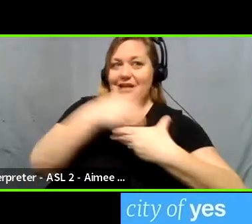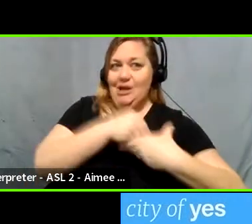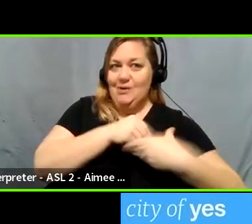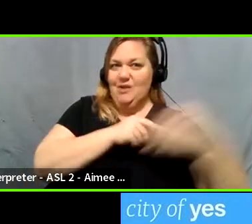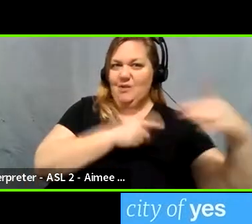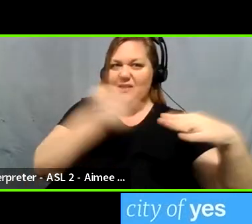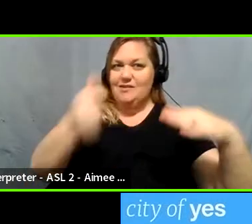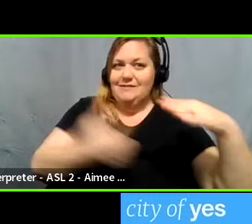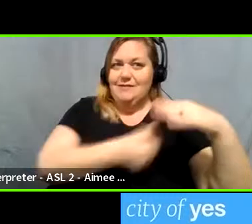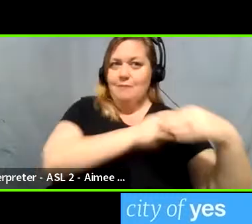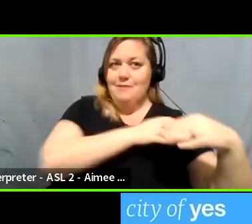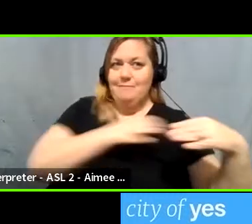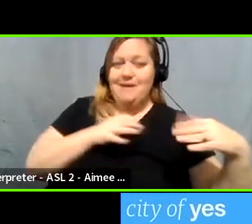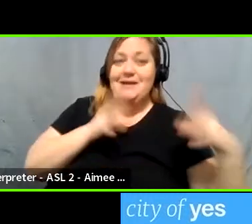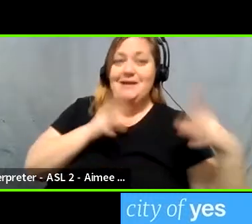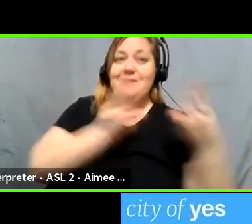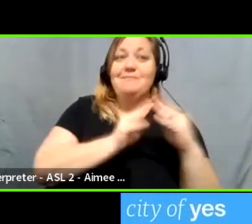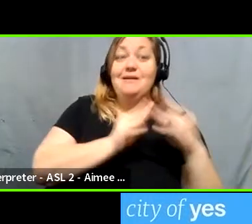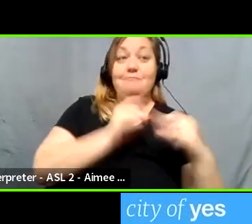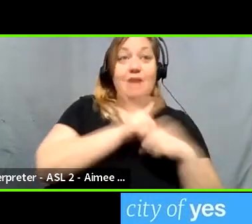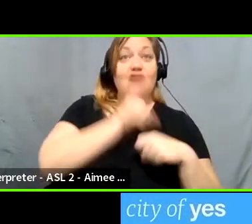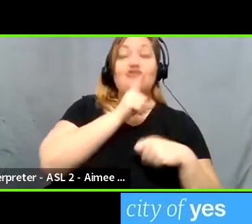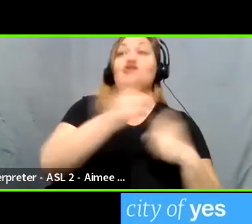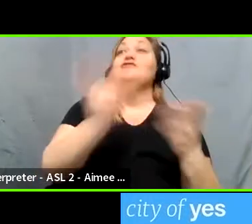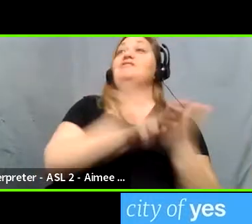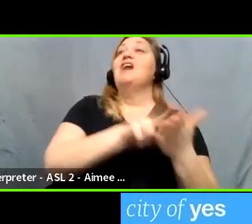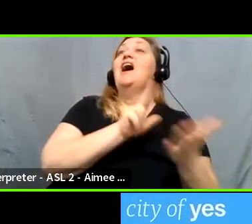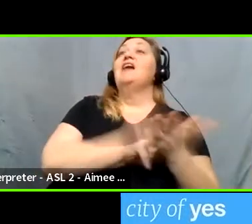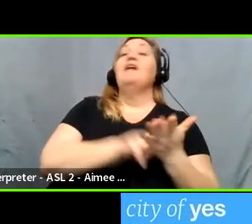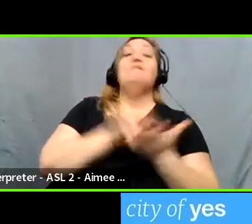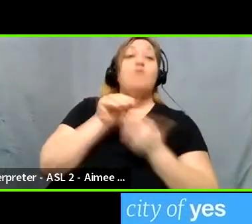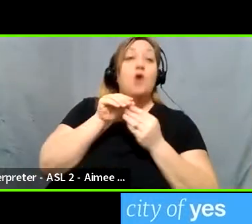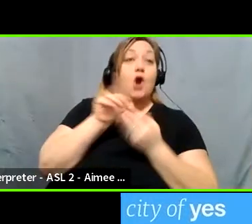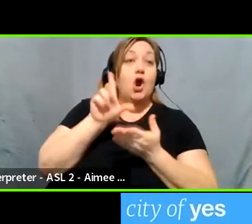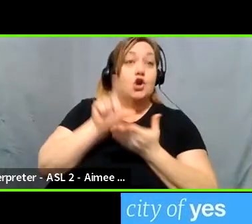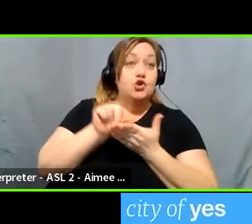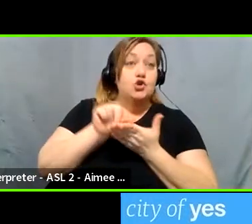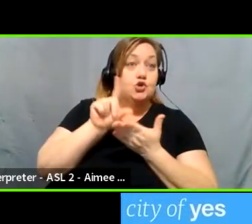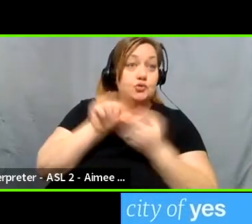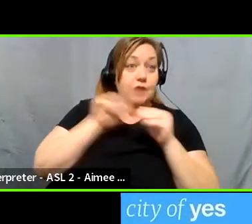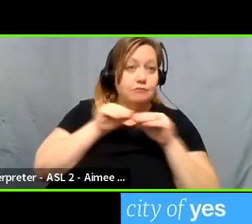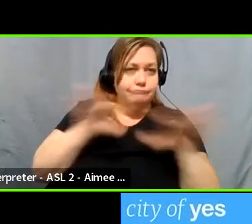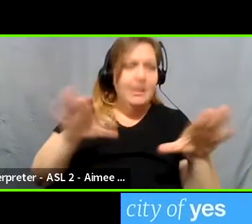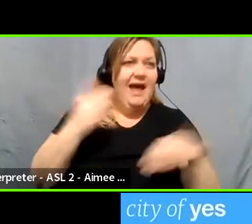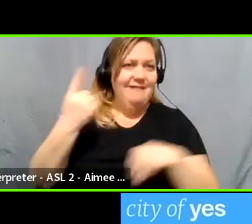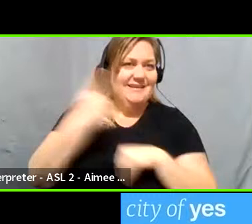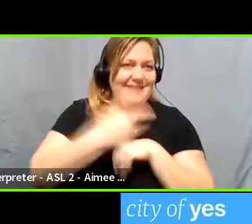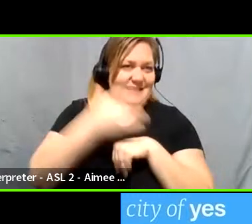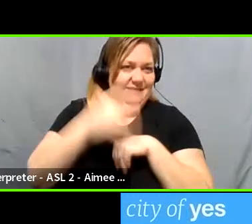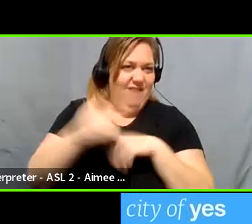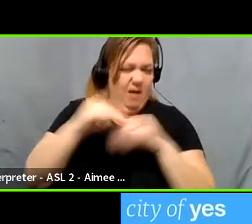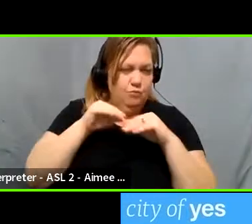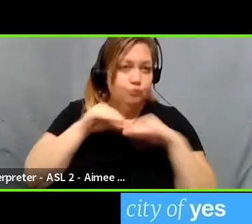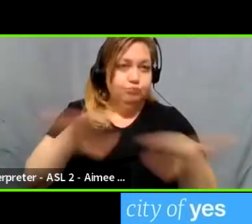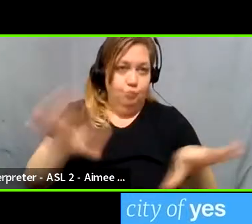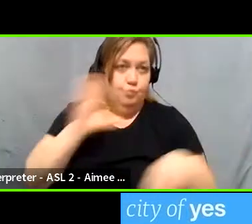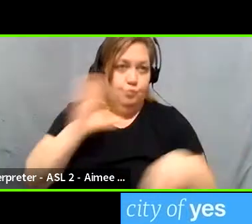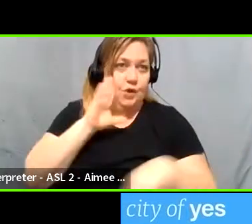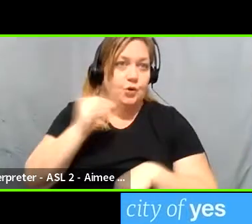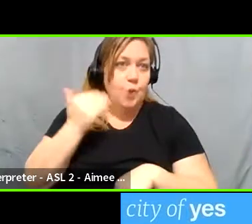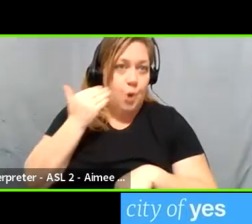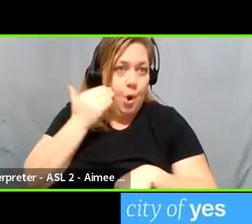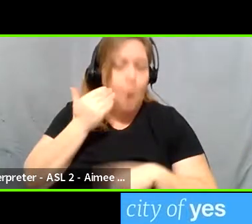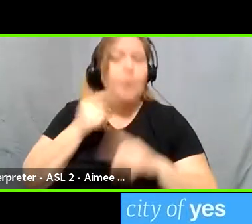Um, and we'll make sure anybody who signs up for our newsletter, um, will have these dates available to them. Um,